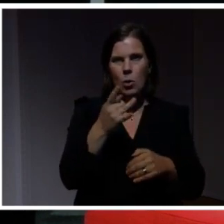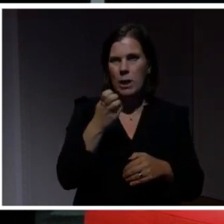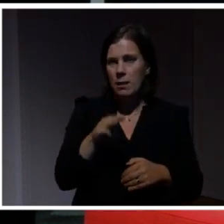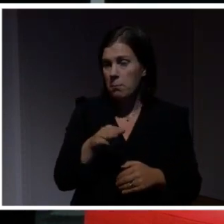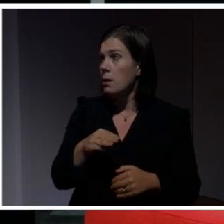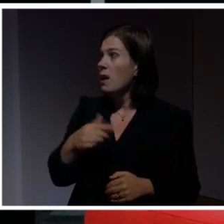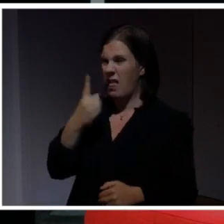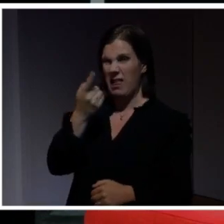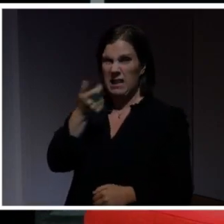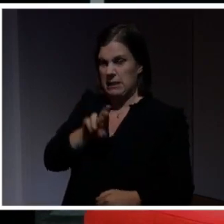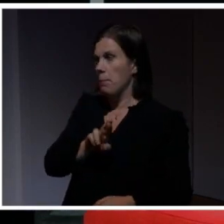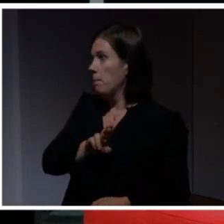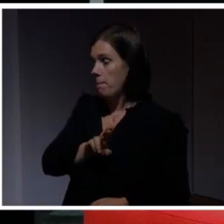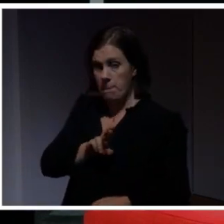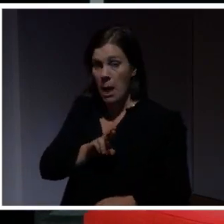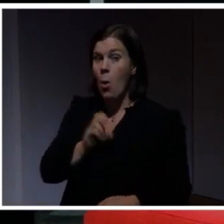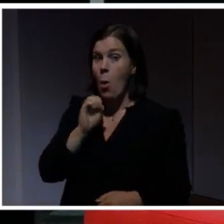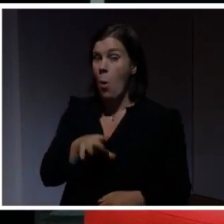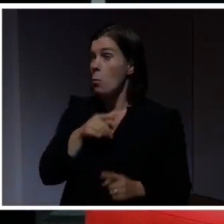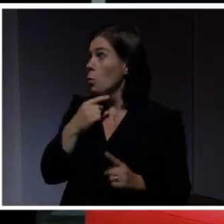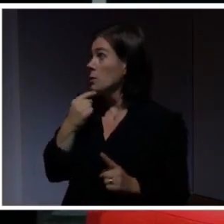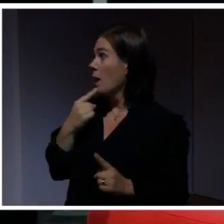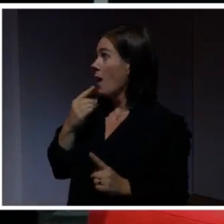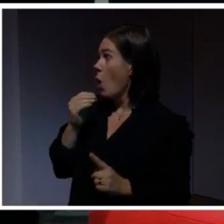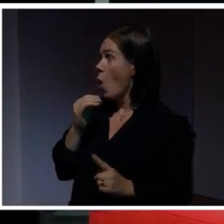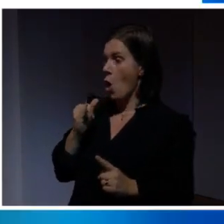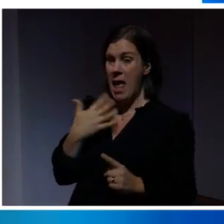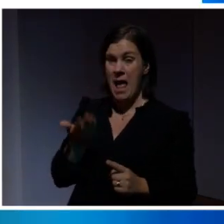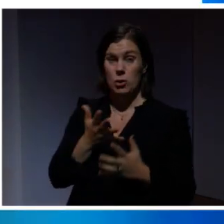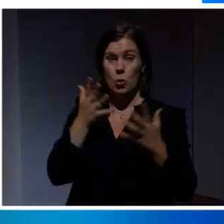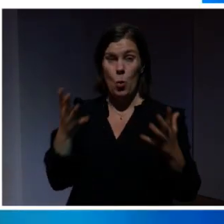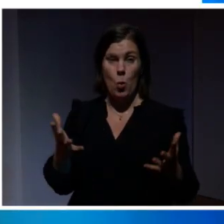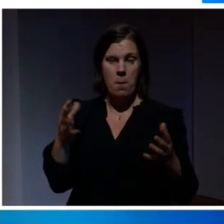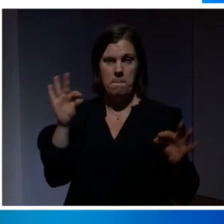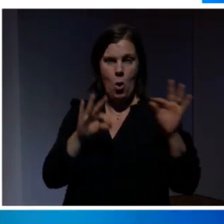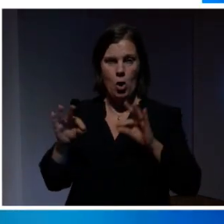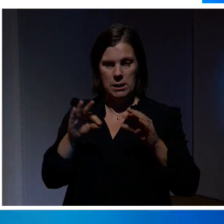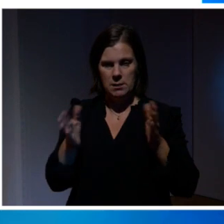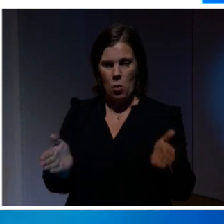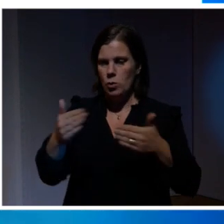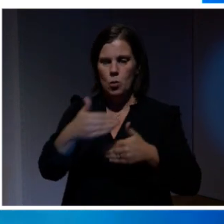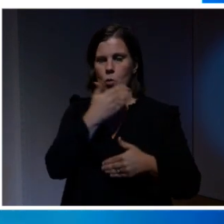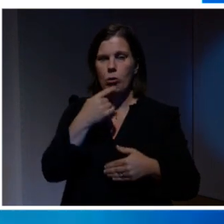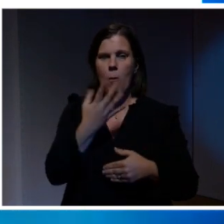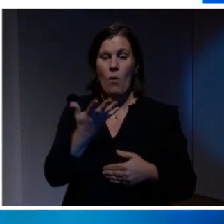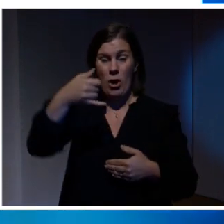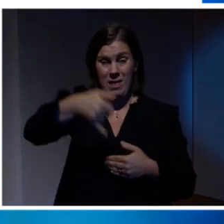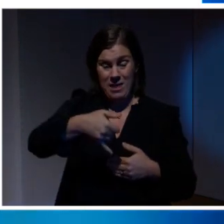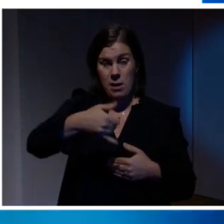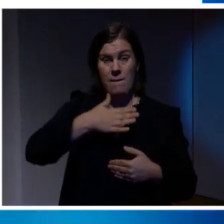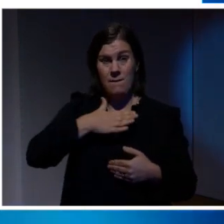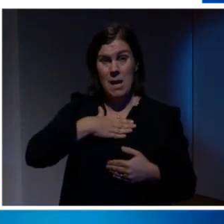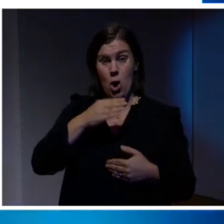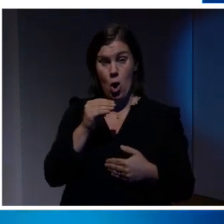show you with an example. So if you imagine that AI is this big magic box, I won't tell you exactly what's in it yet. What you want an